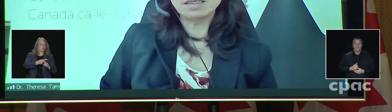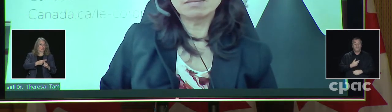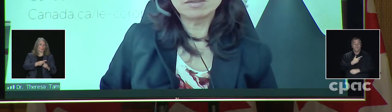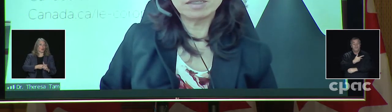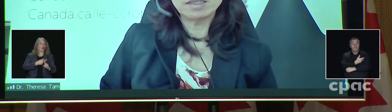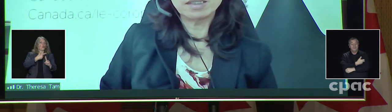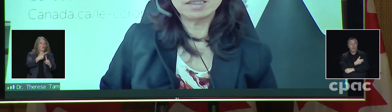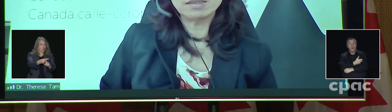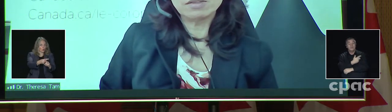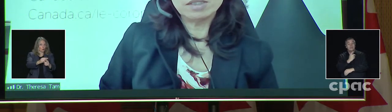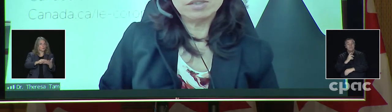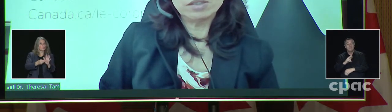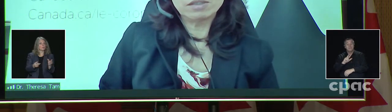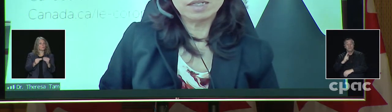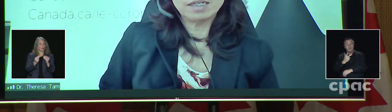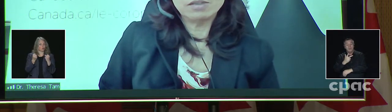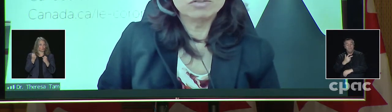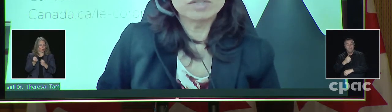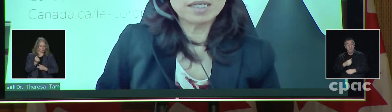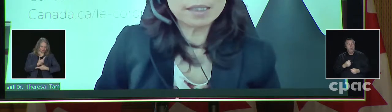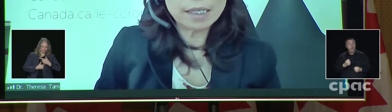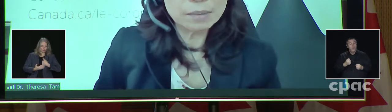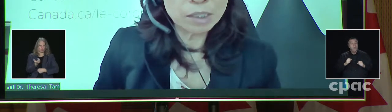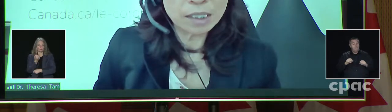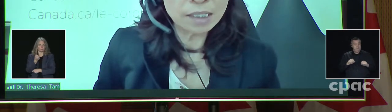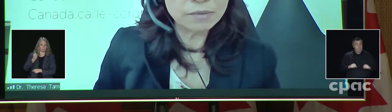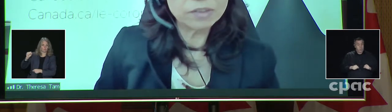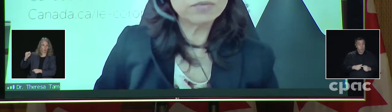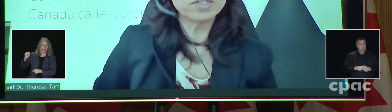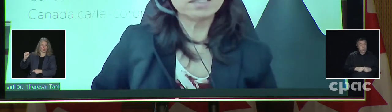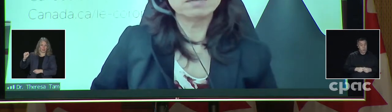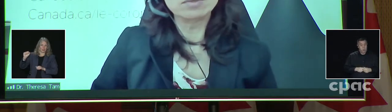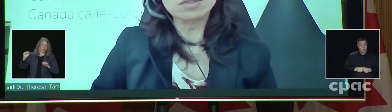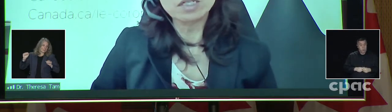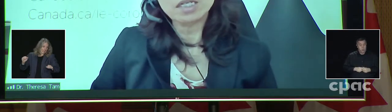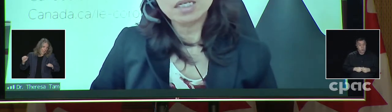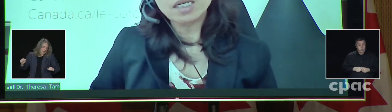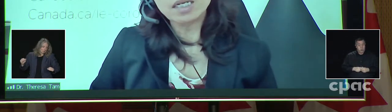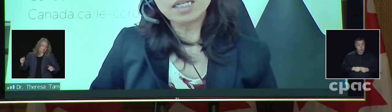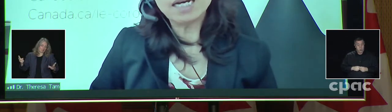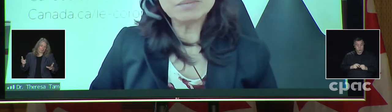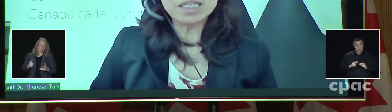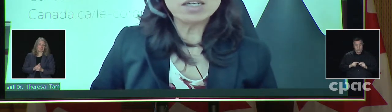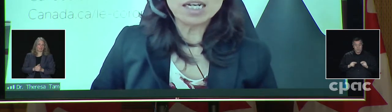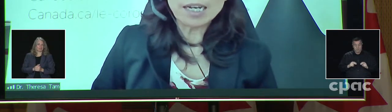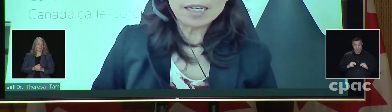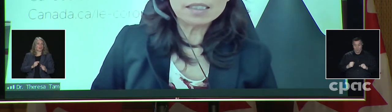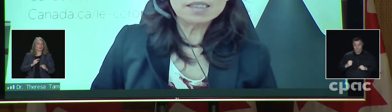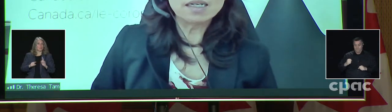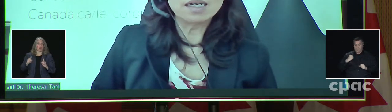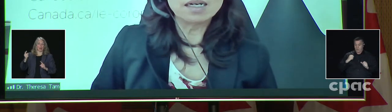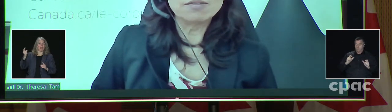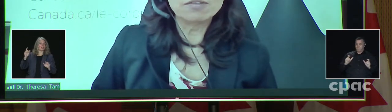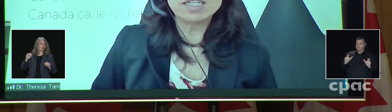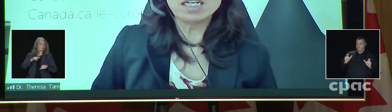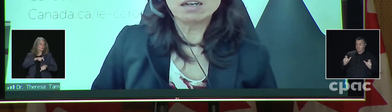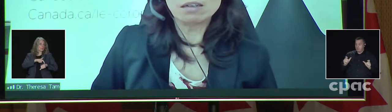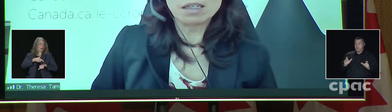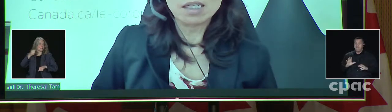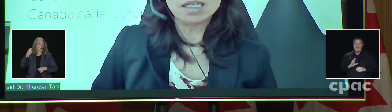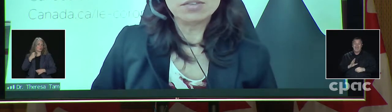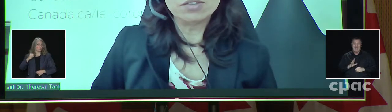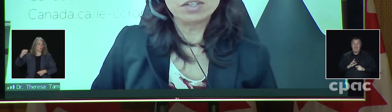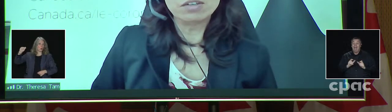vaccine, can increase your neutralizing antibody levels, for example, that might not last for very